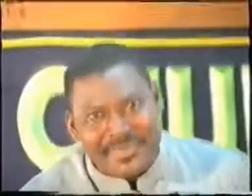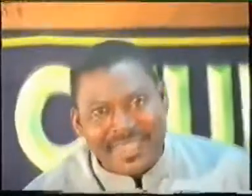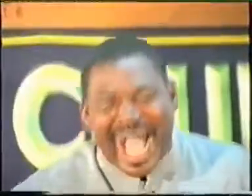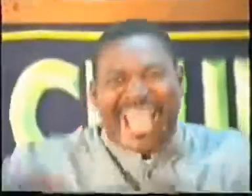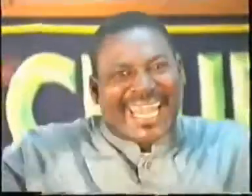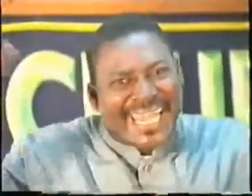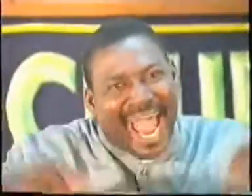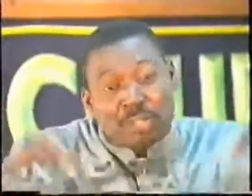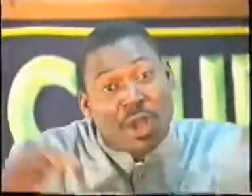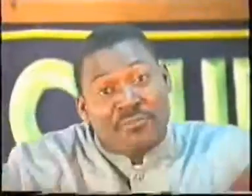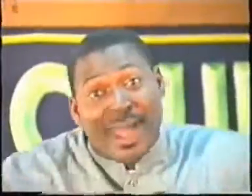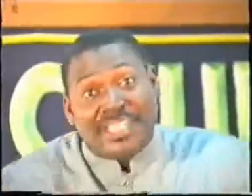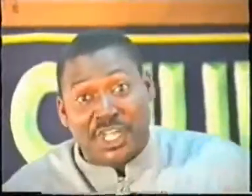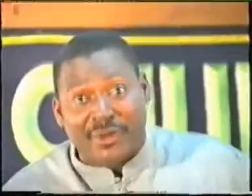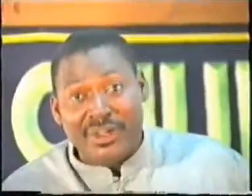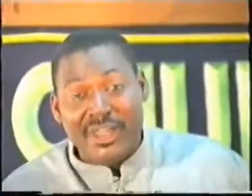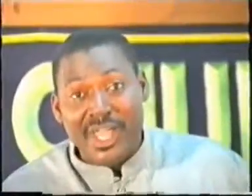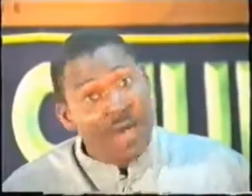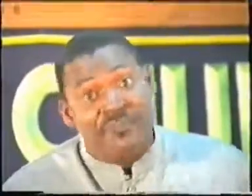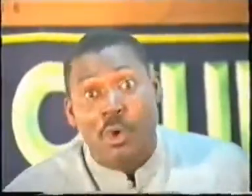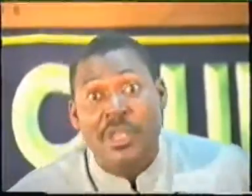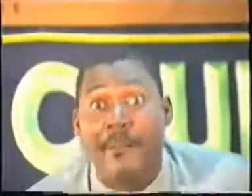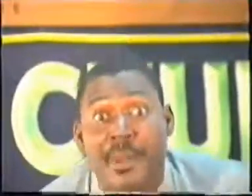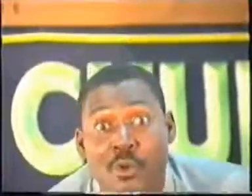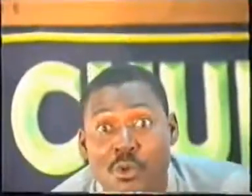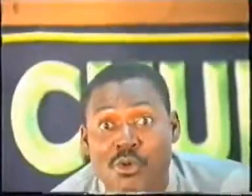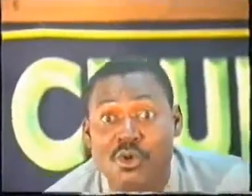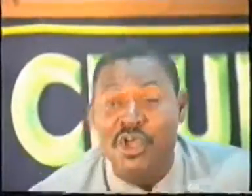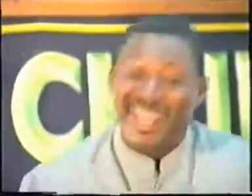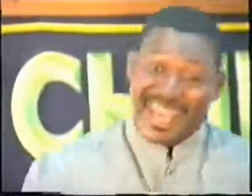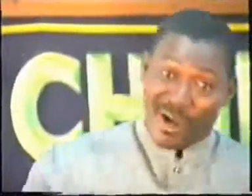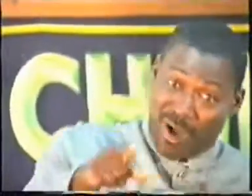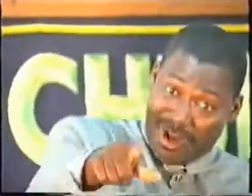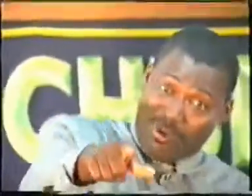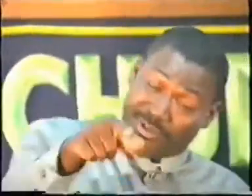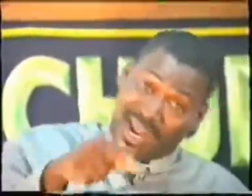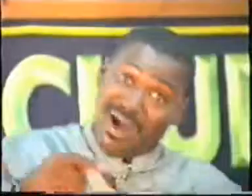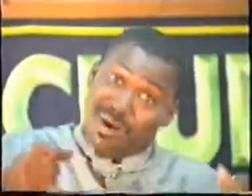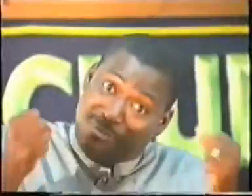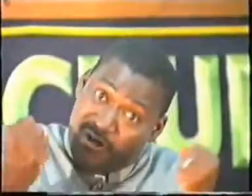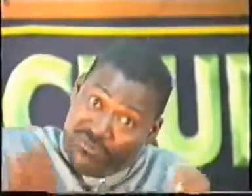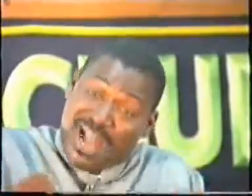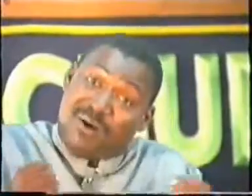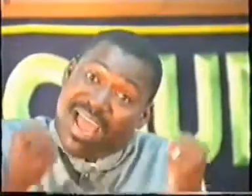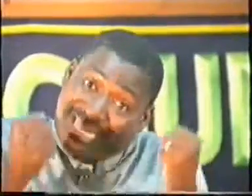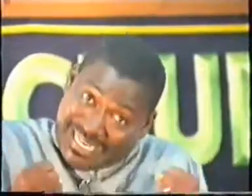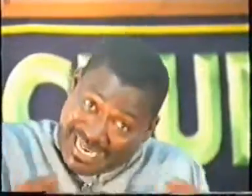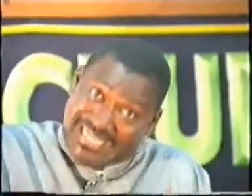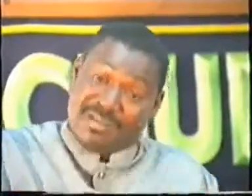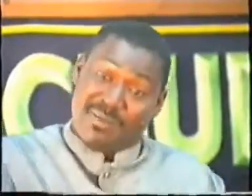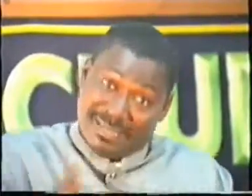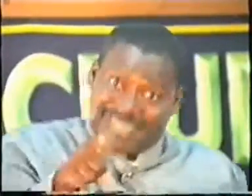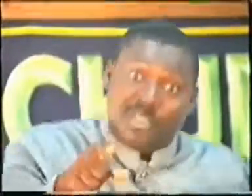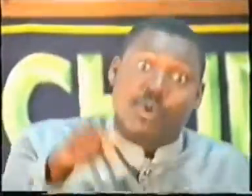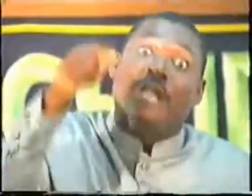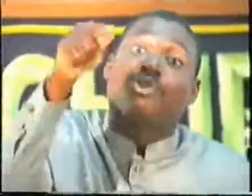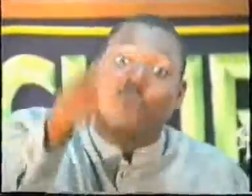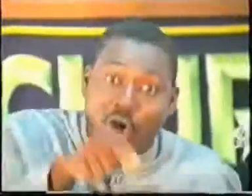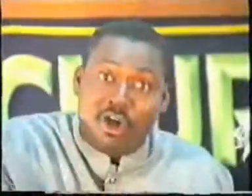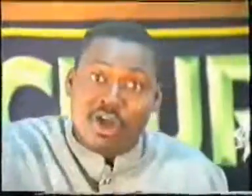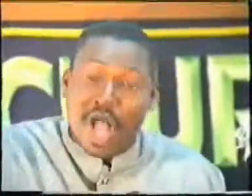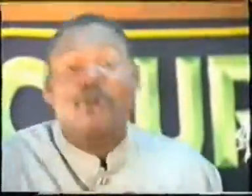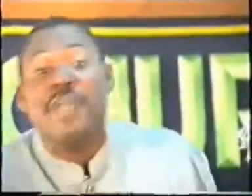Titan, ne asware for AGN. And free when you papa move. Now, who are you to one hour? I'm worth now. Why didn't then? Me besides, and to